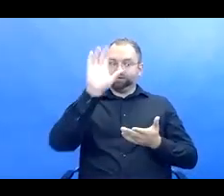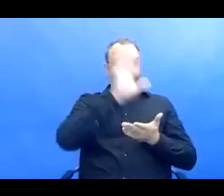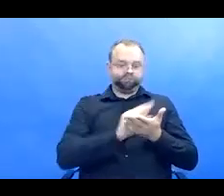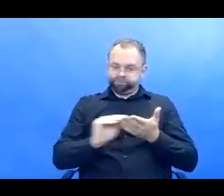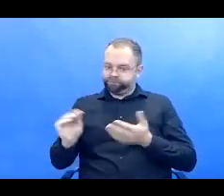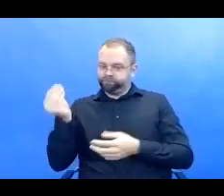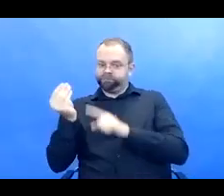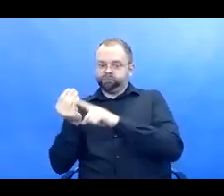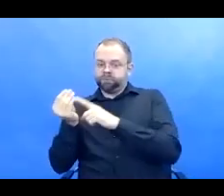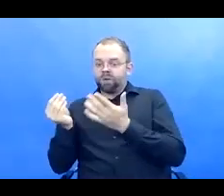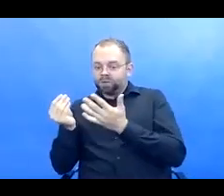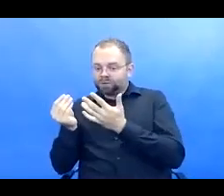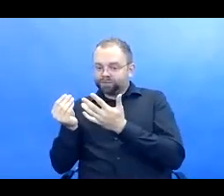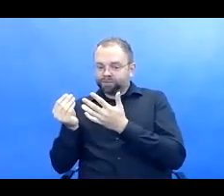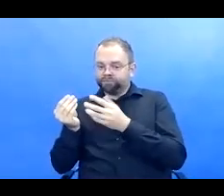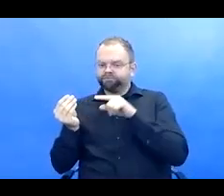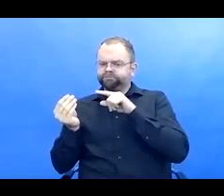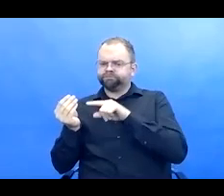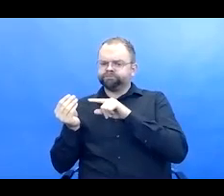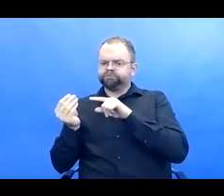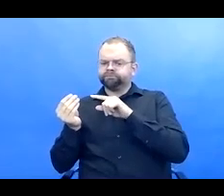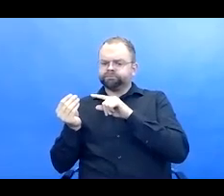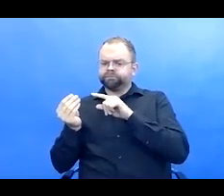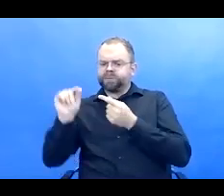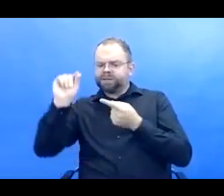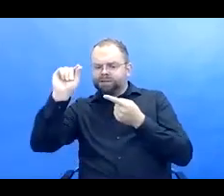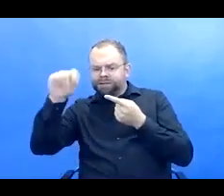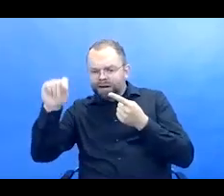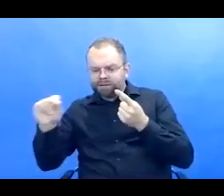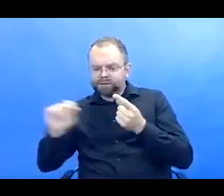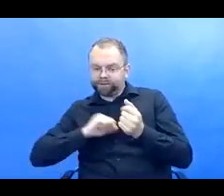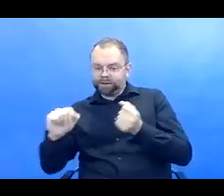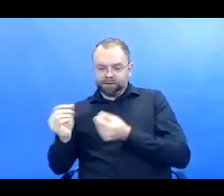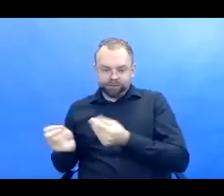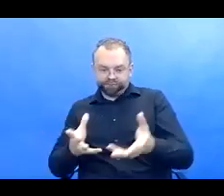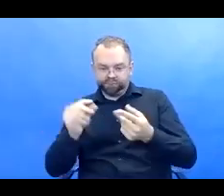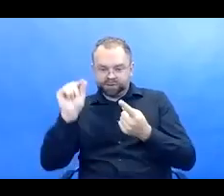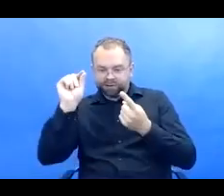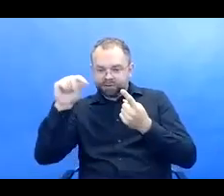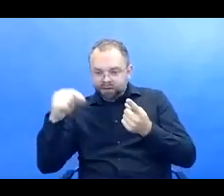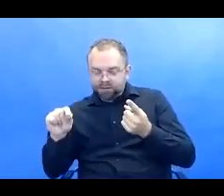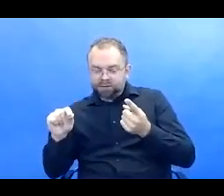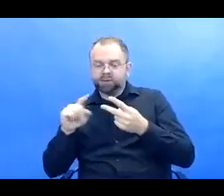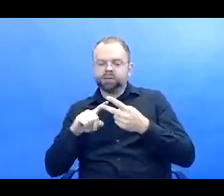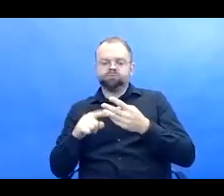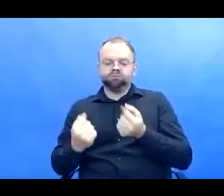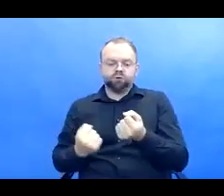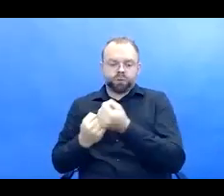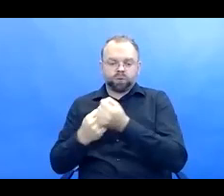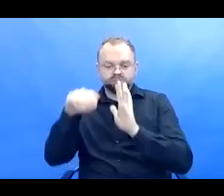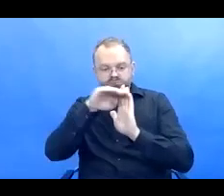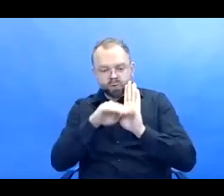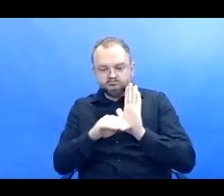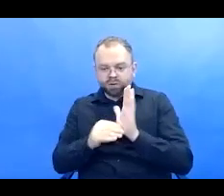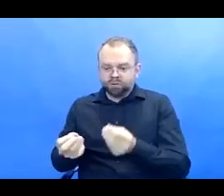to the UN country teams, but also to all national actors that are involved in our programs and beyond, to